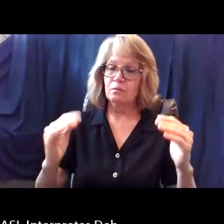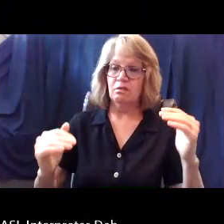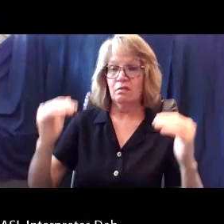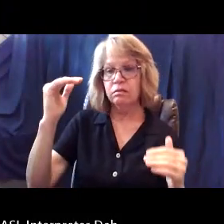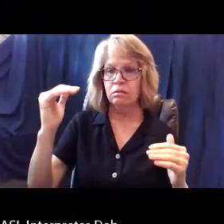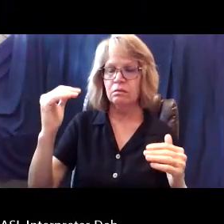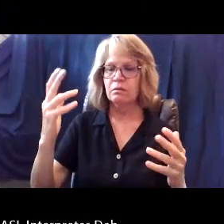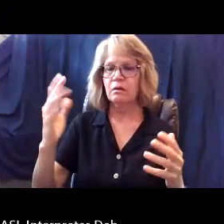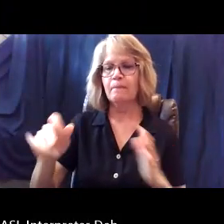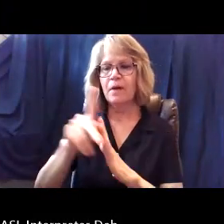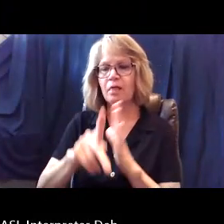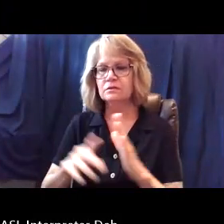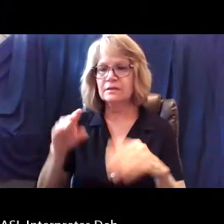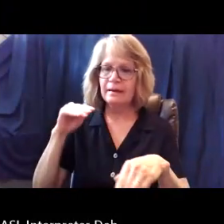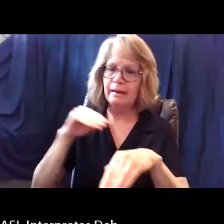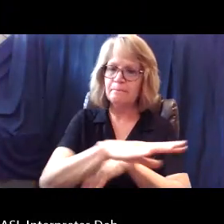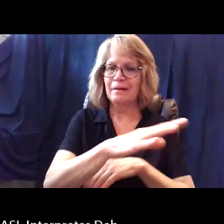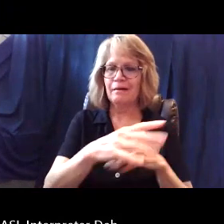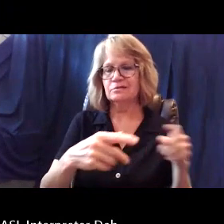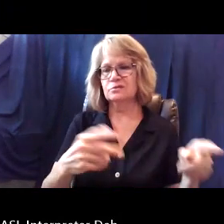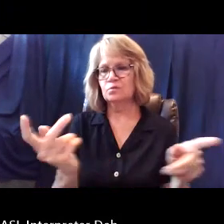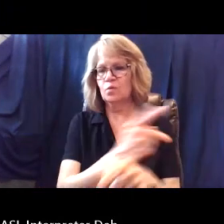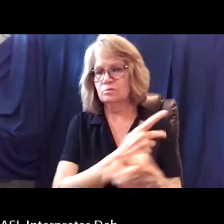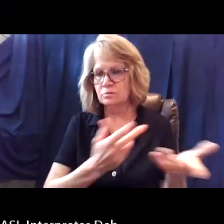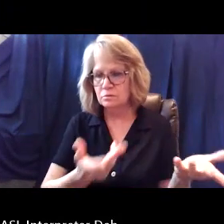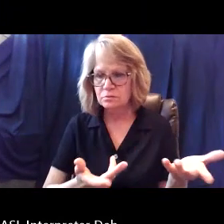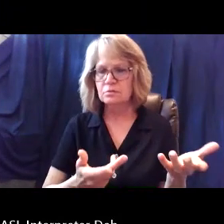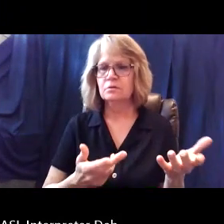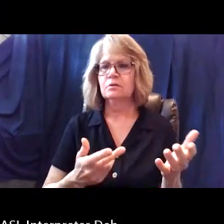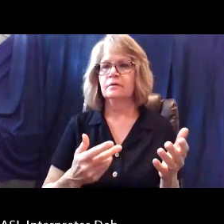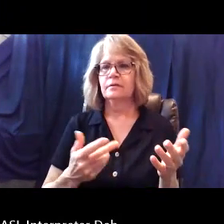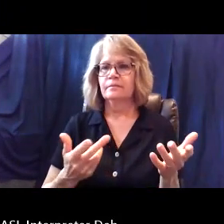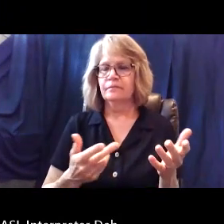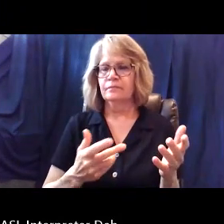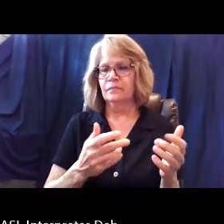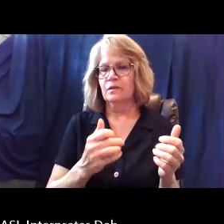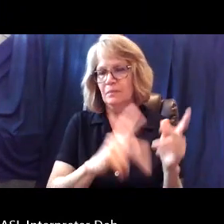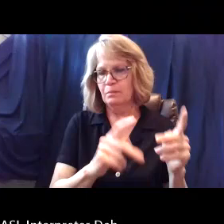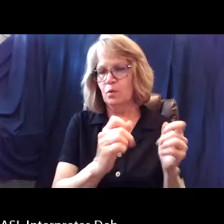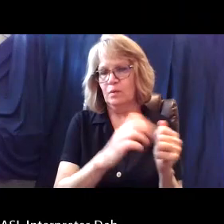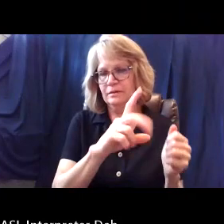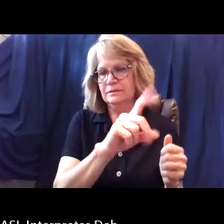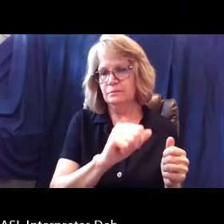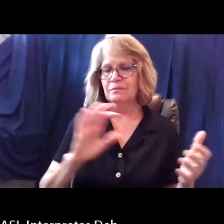impact on individuals that have disabilities.